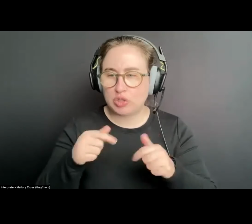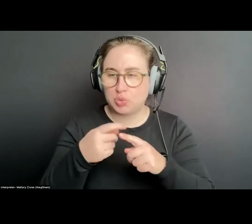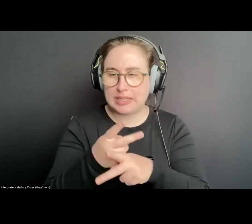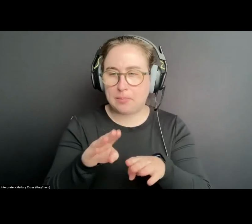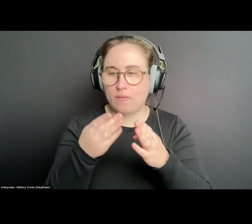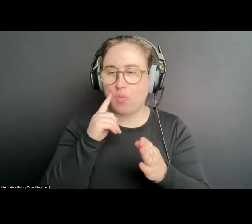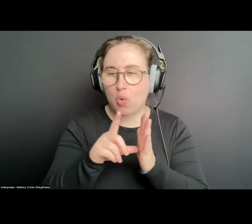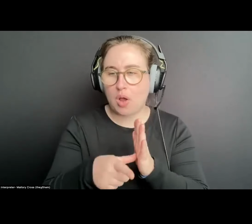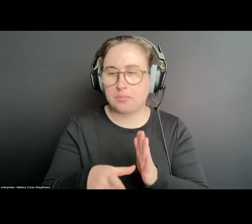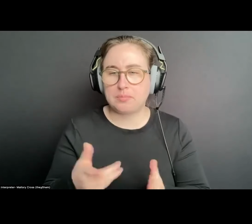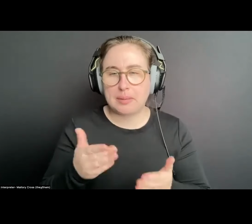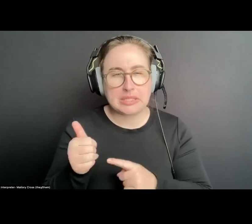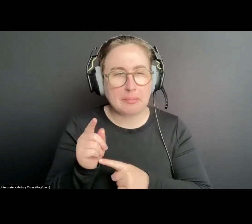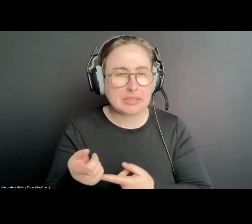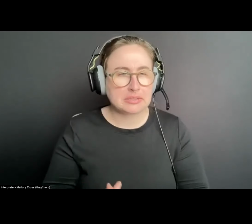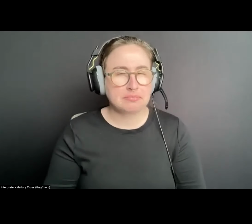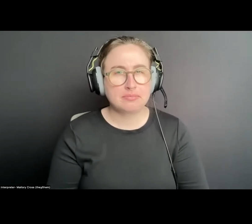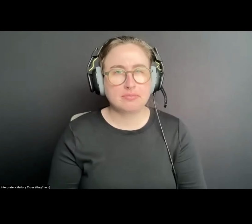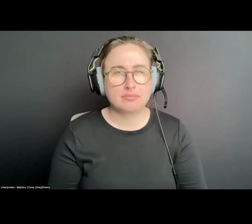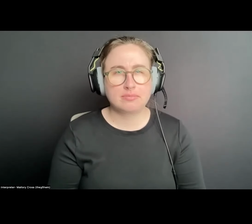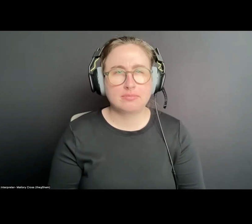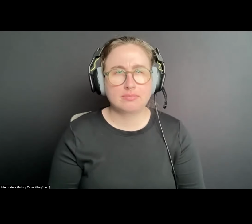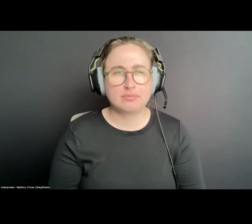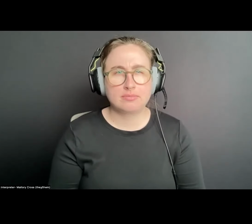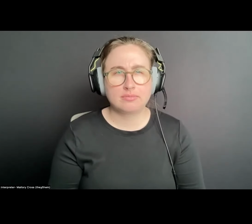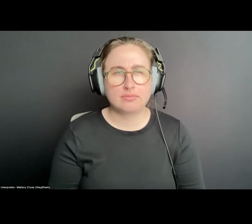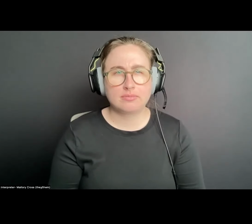for a little bit. Maybe like 10 minutes or something like that.